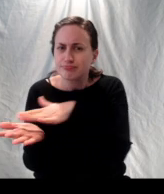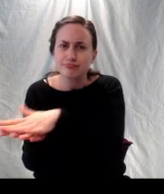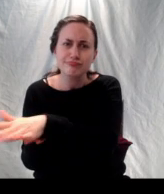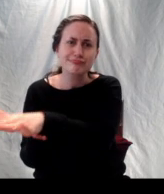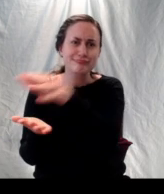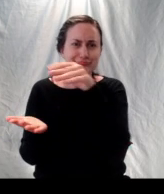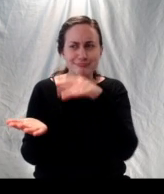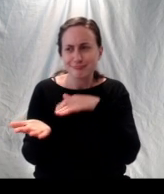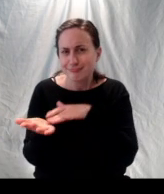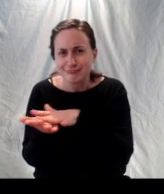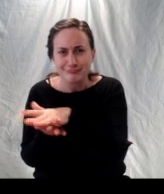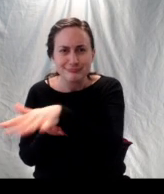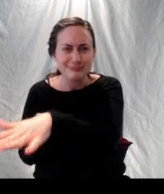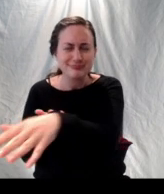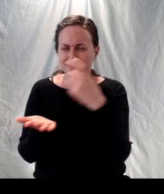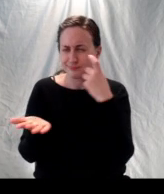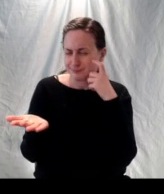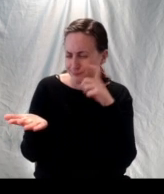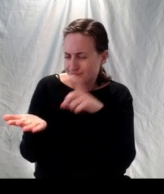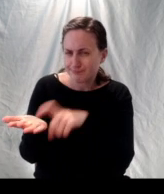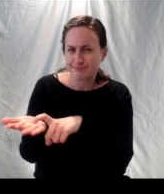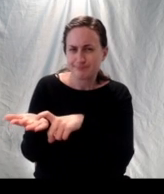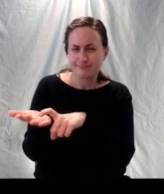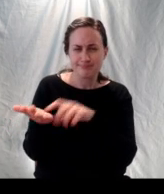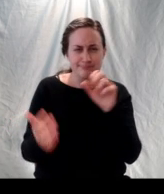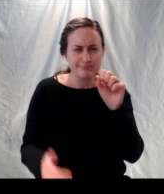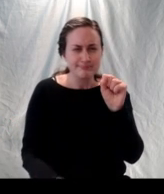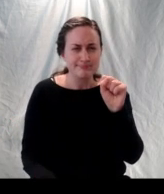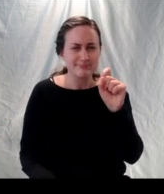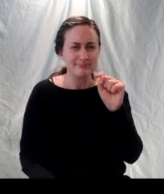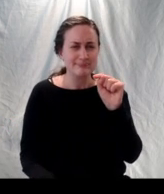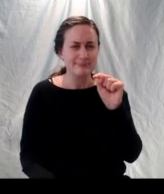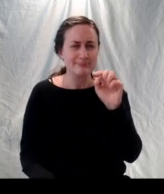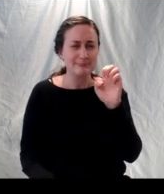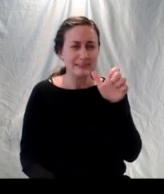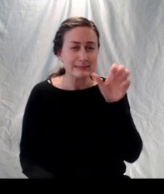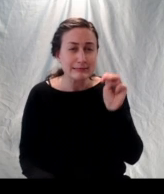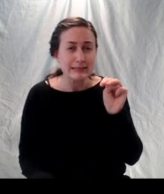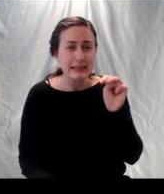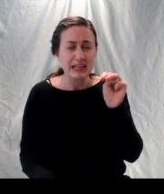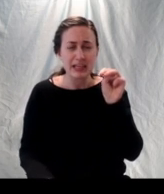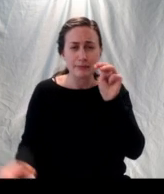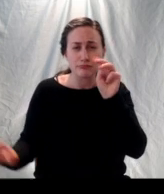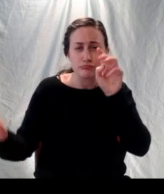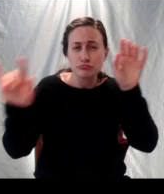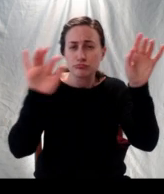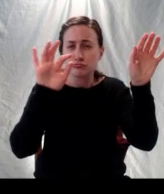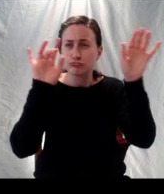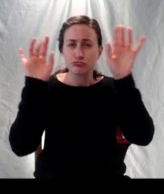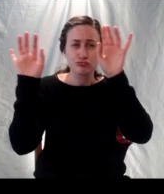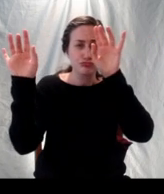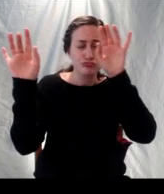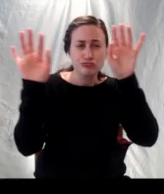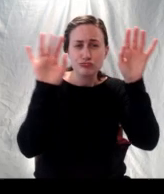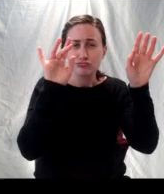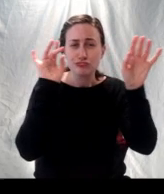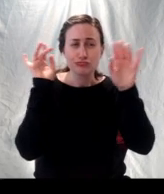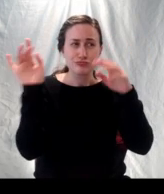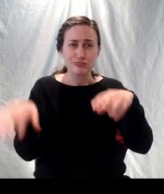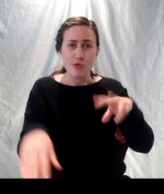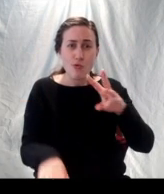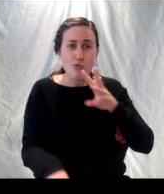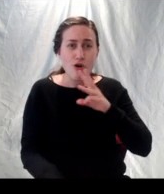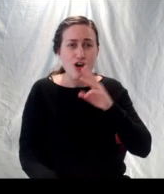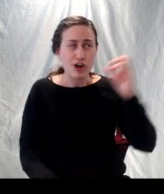ground. Focus on the way the steam feels, the way the water feels on your head, the smells of the